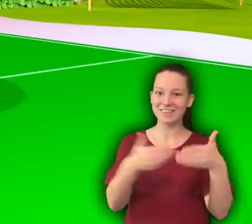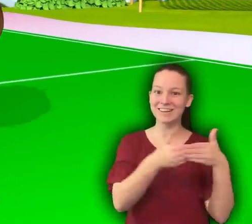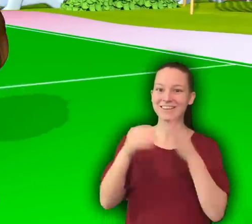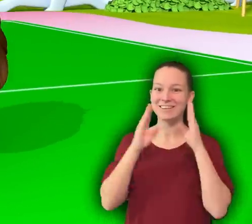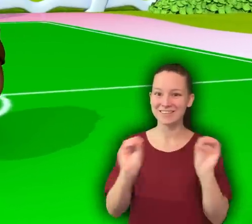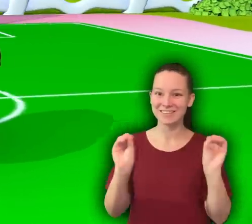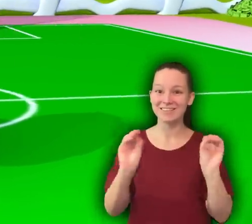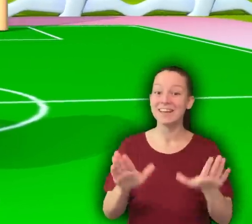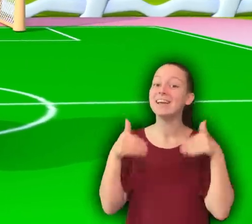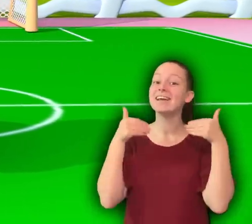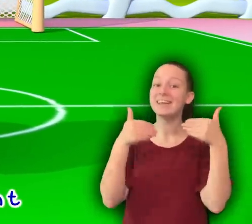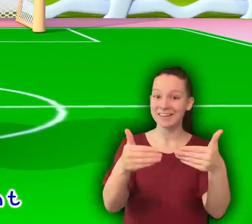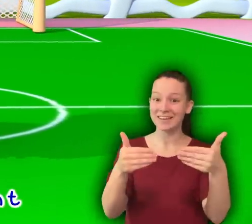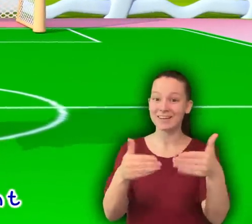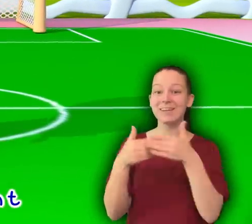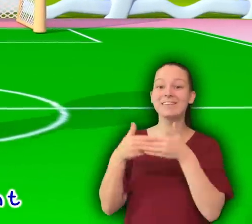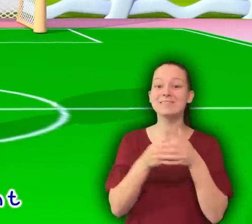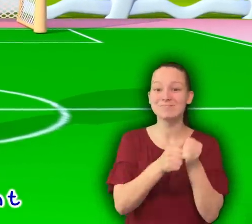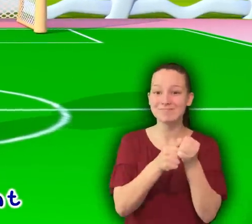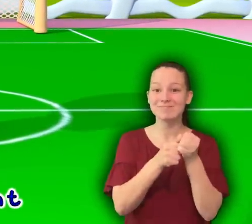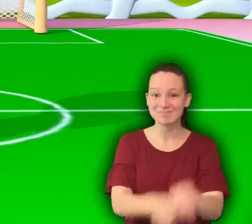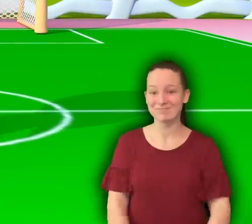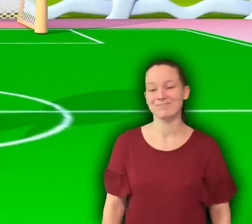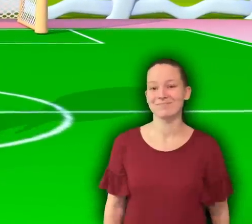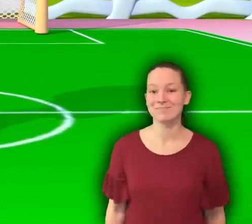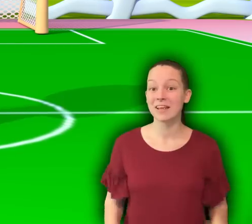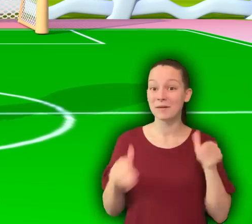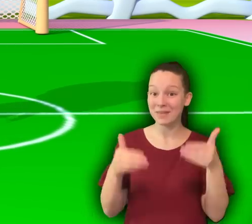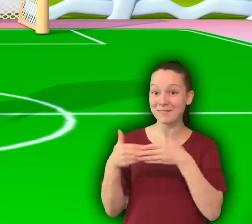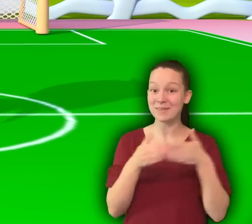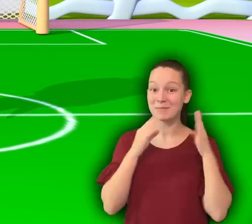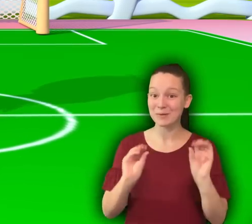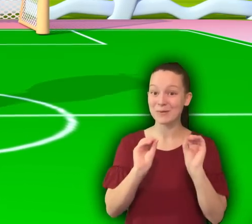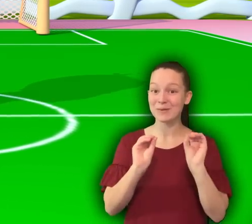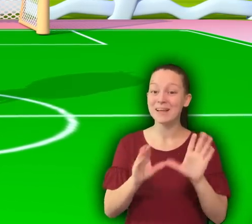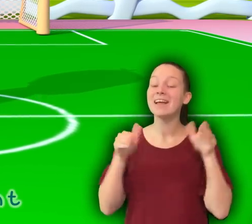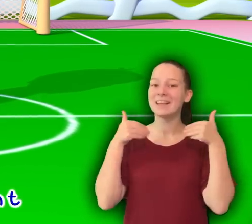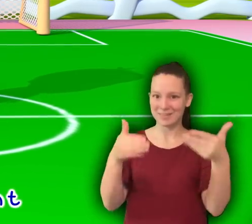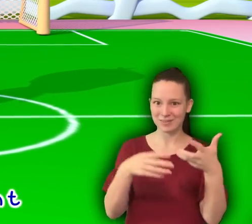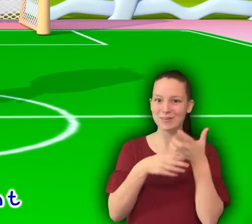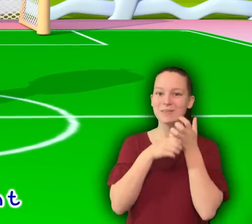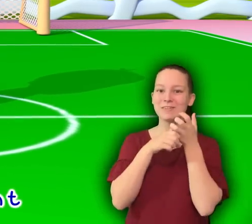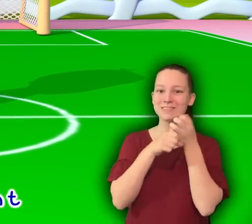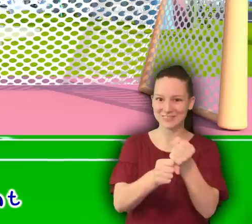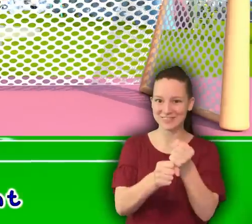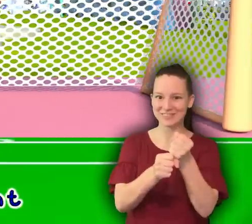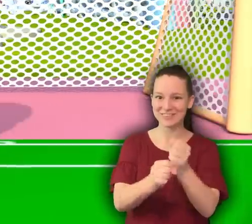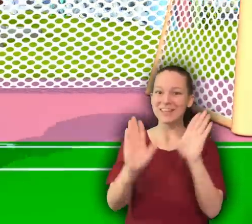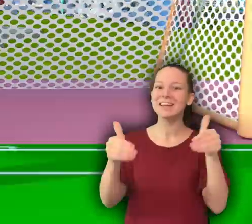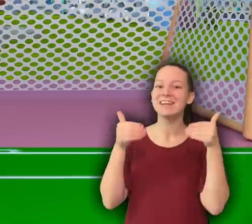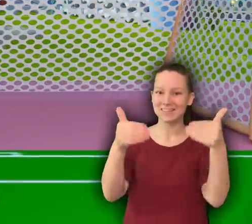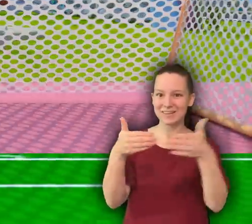here we go baby boo here we go hold on tight here we go baby here we go